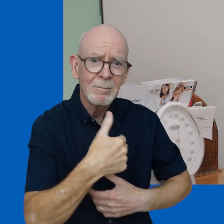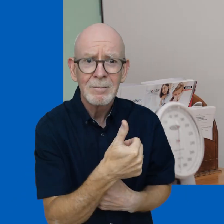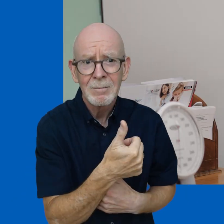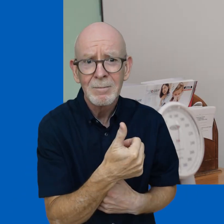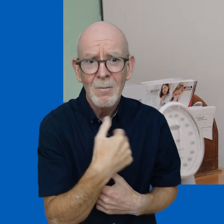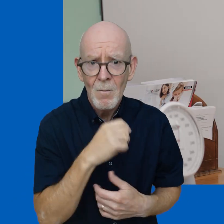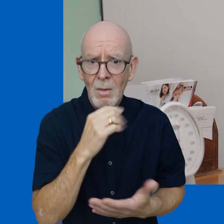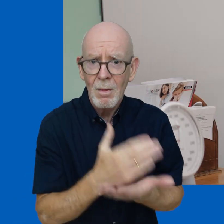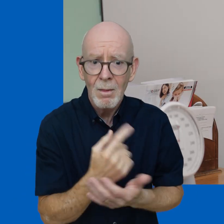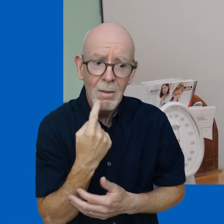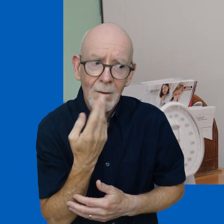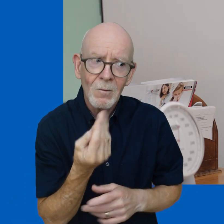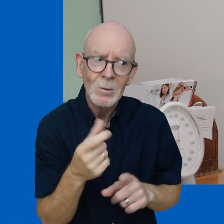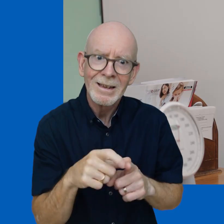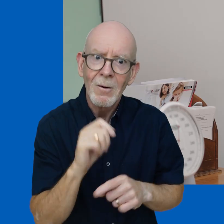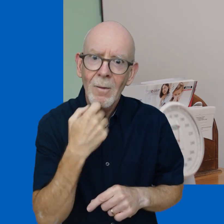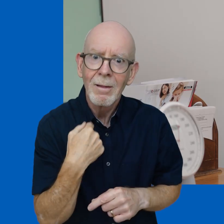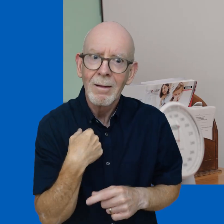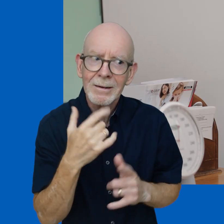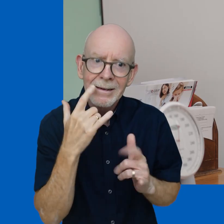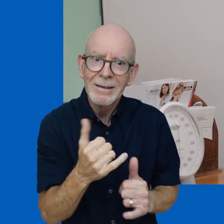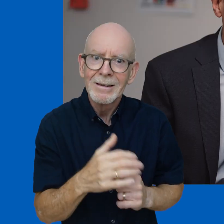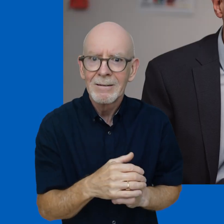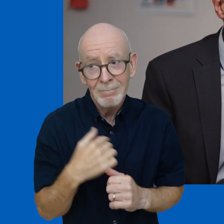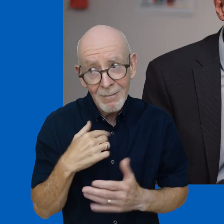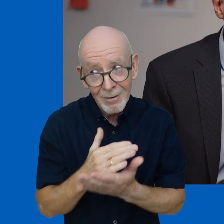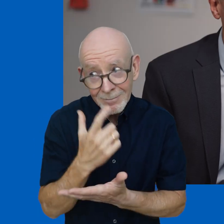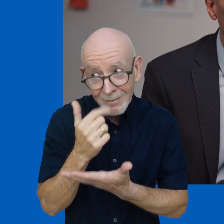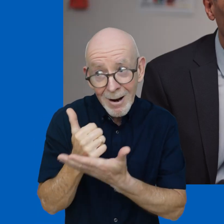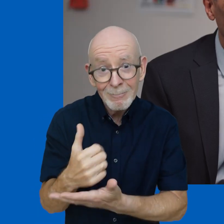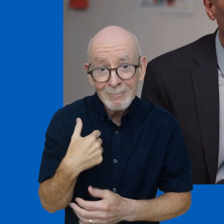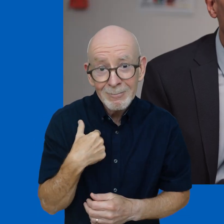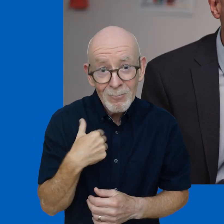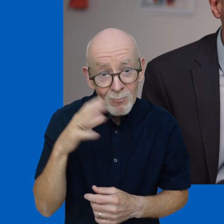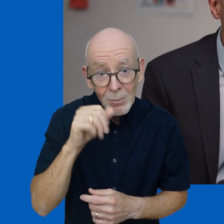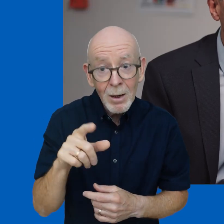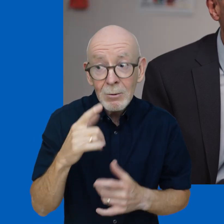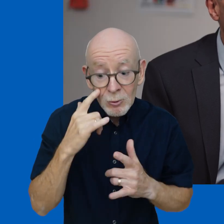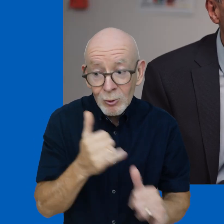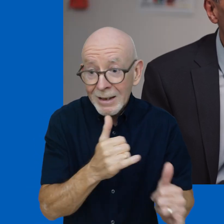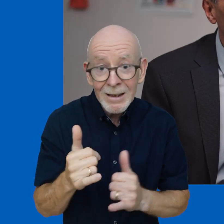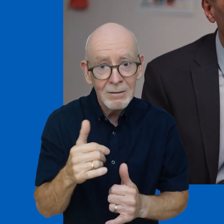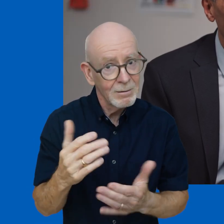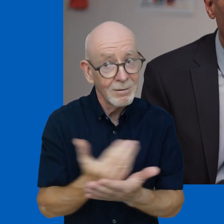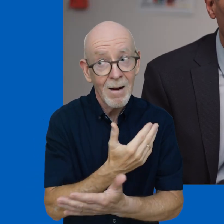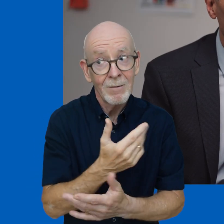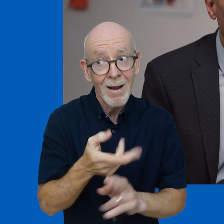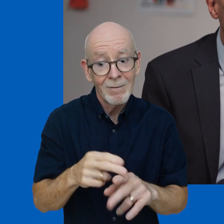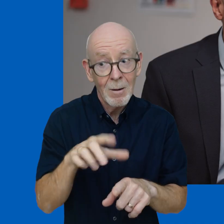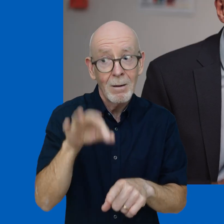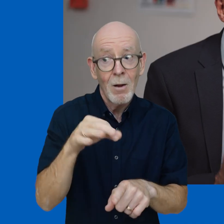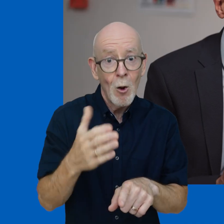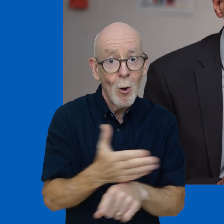explain. I will definitely get this test done in the next few days. I'm glad I could help. Remember, screening saves